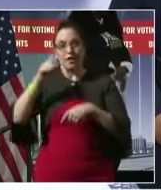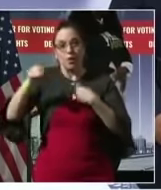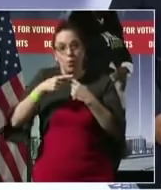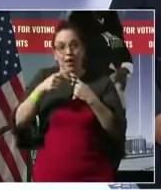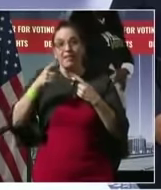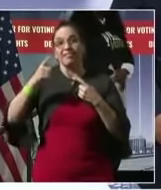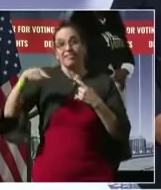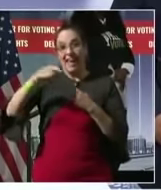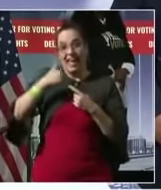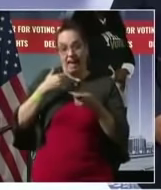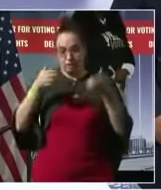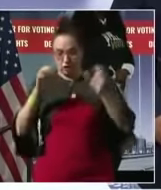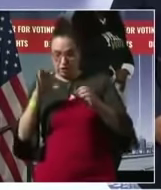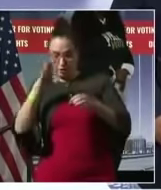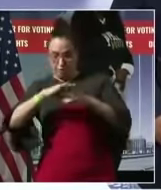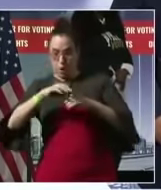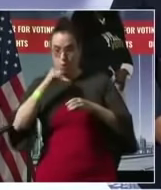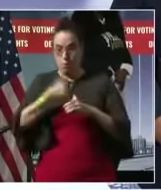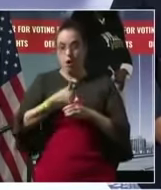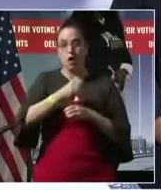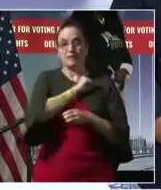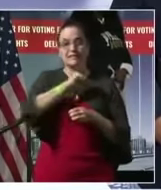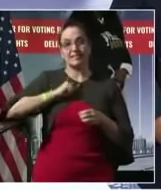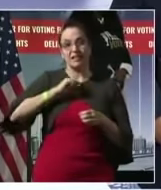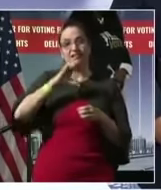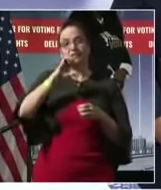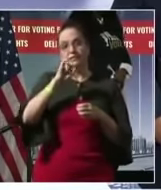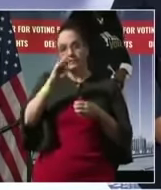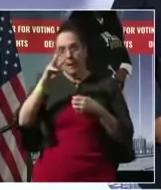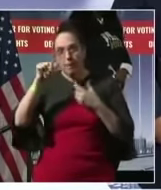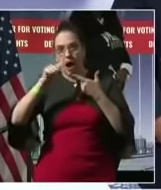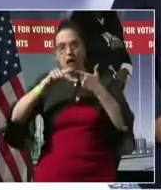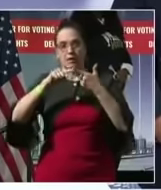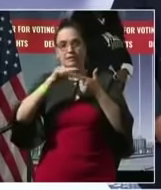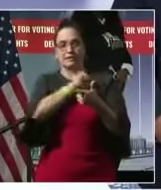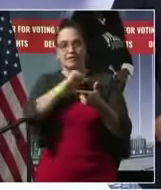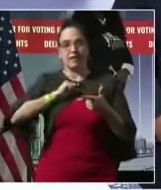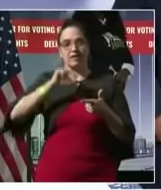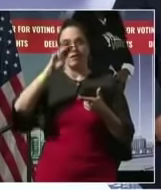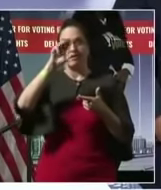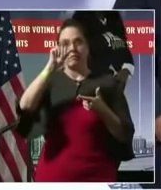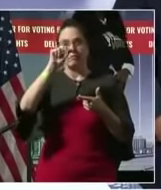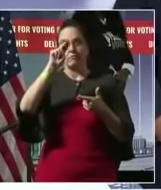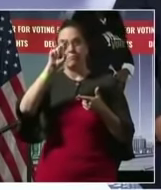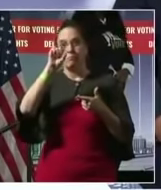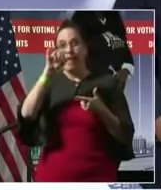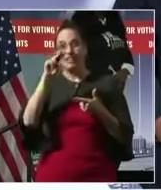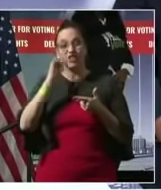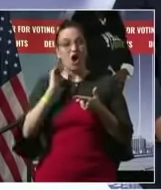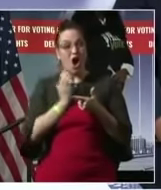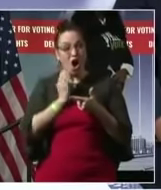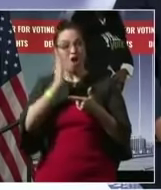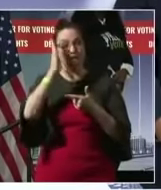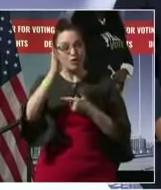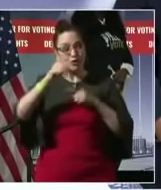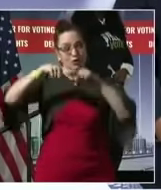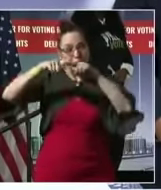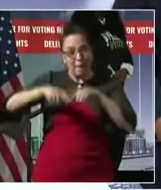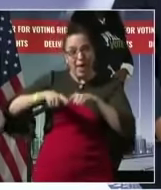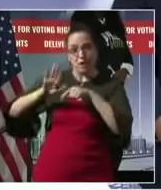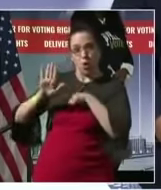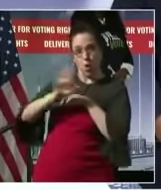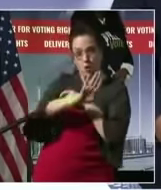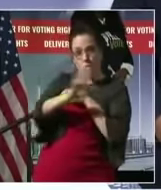tomorrow. Senator Sinema, Senator Manchin, our future hinges on your decision,